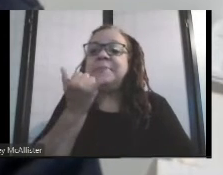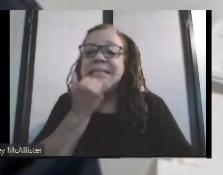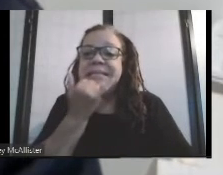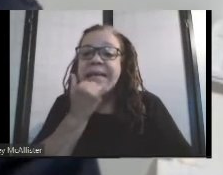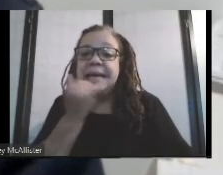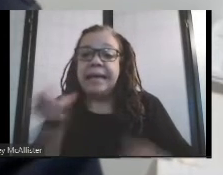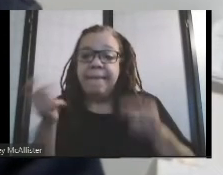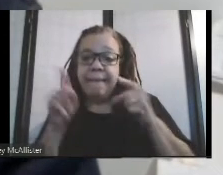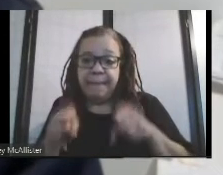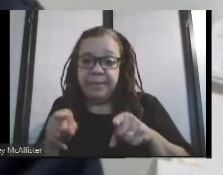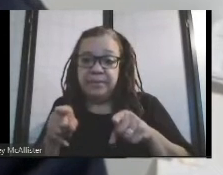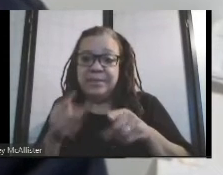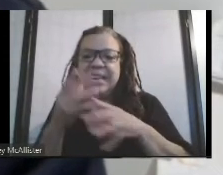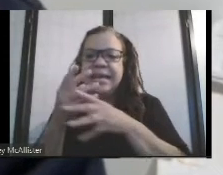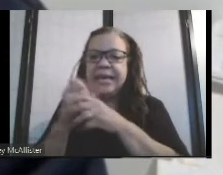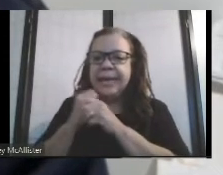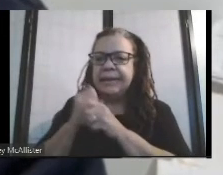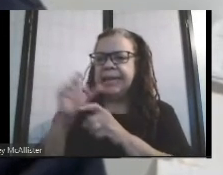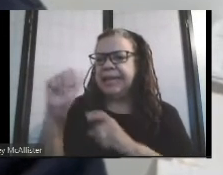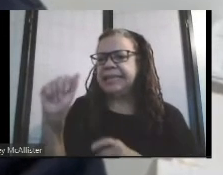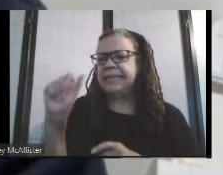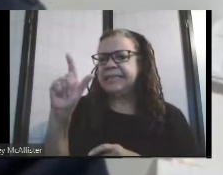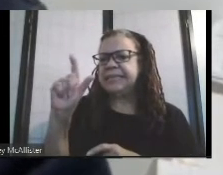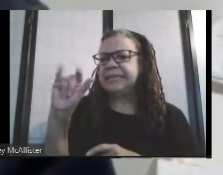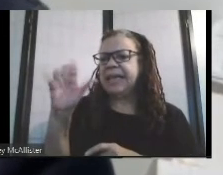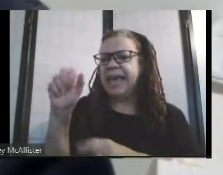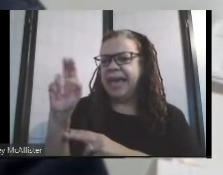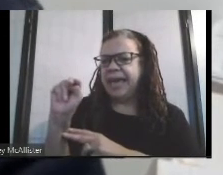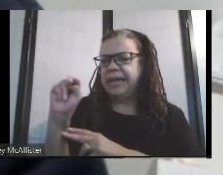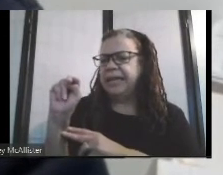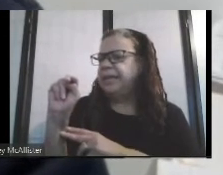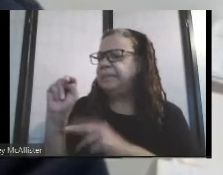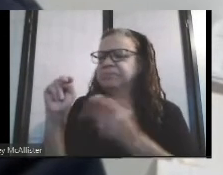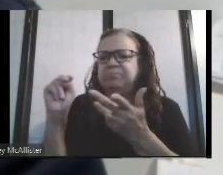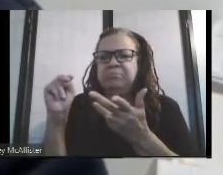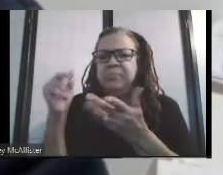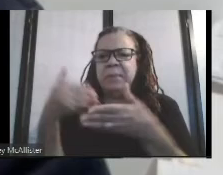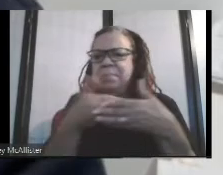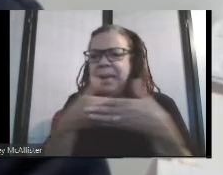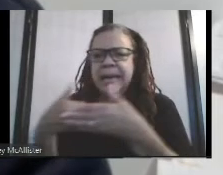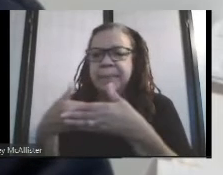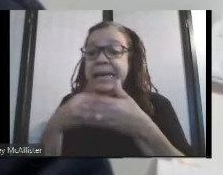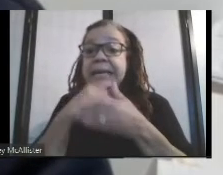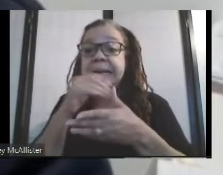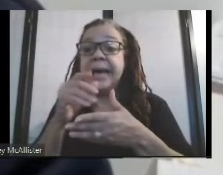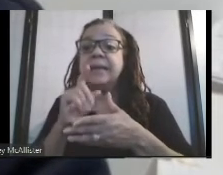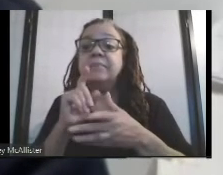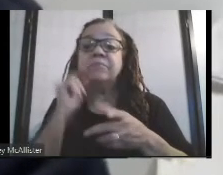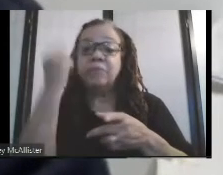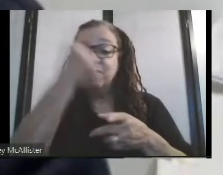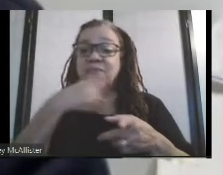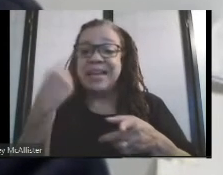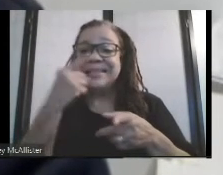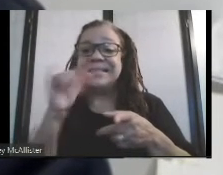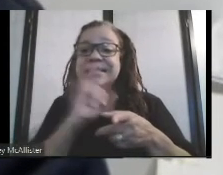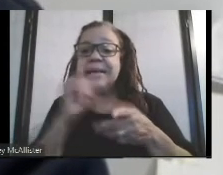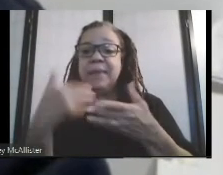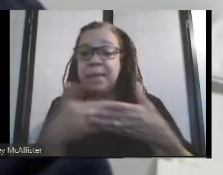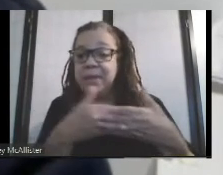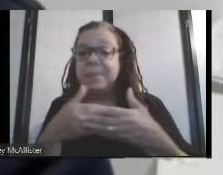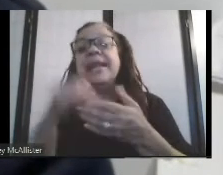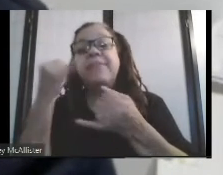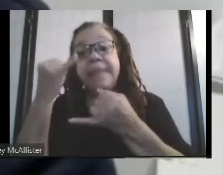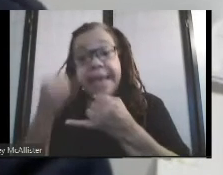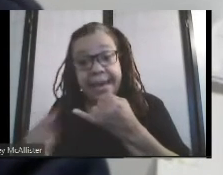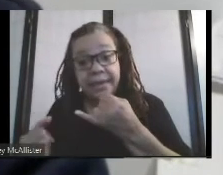Obviously there's a mistake made, and they get this sort of pyramid shaped being instead of a child. And then at